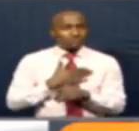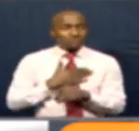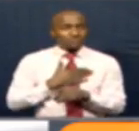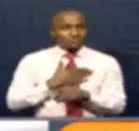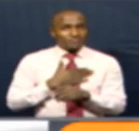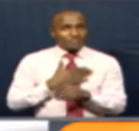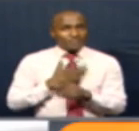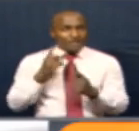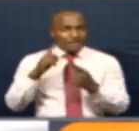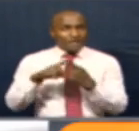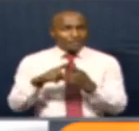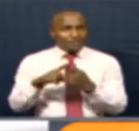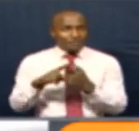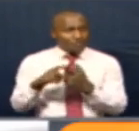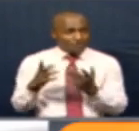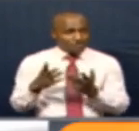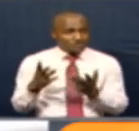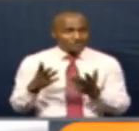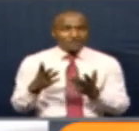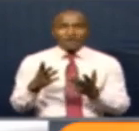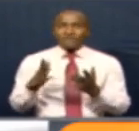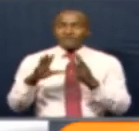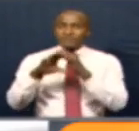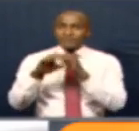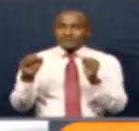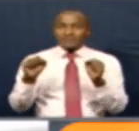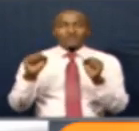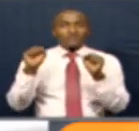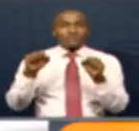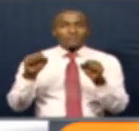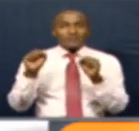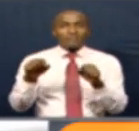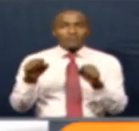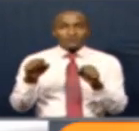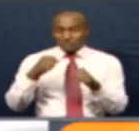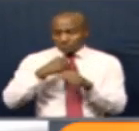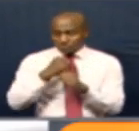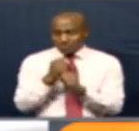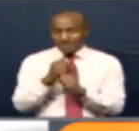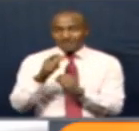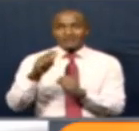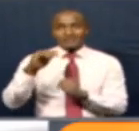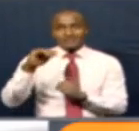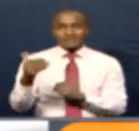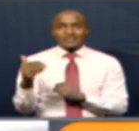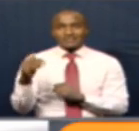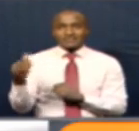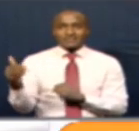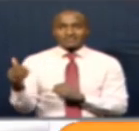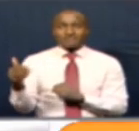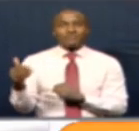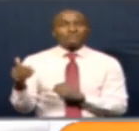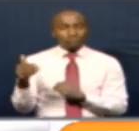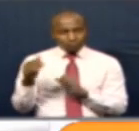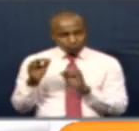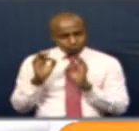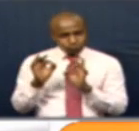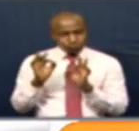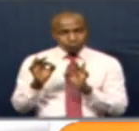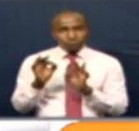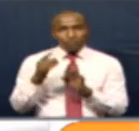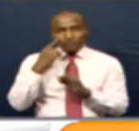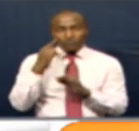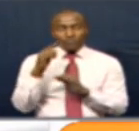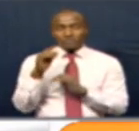basically for the president to be able to make this city be the entry point for the